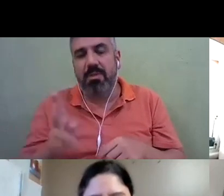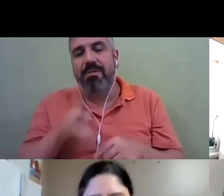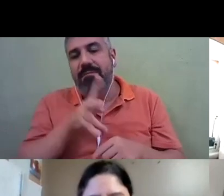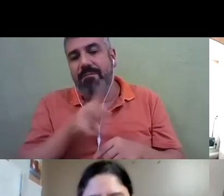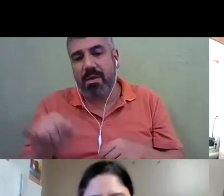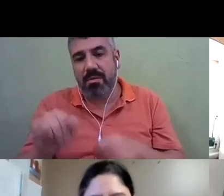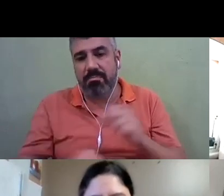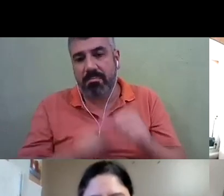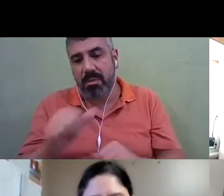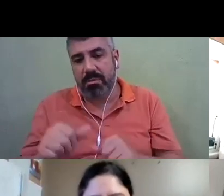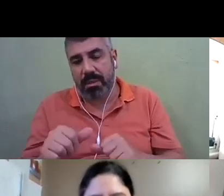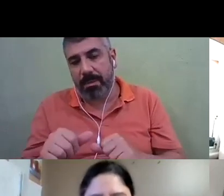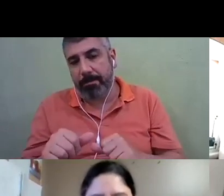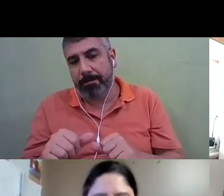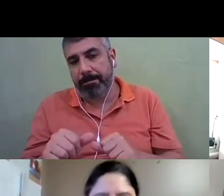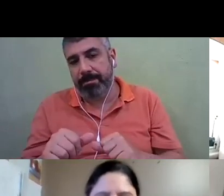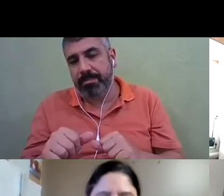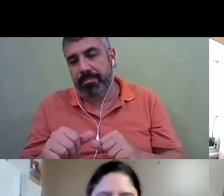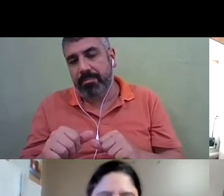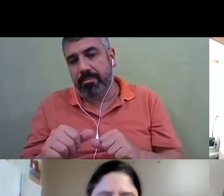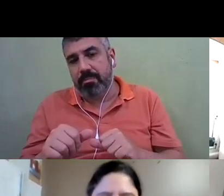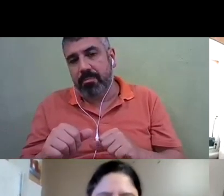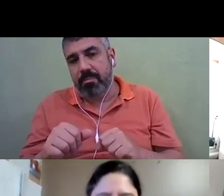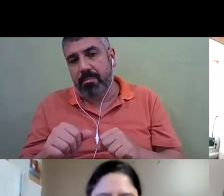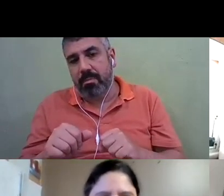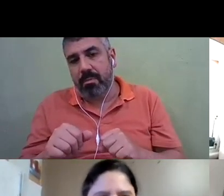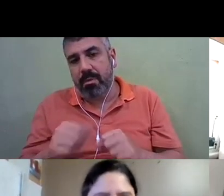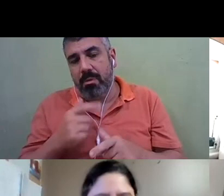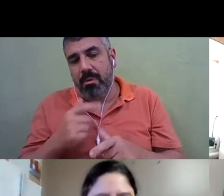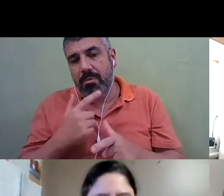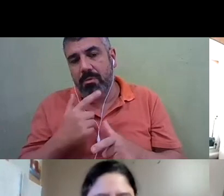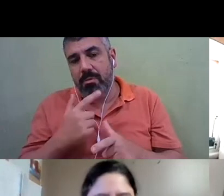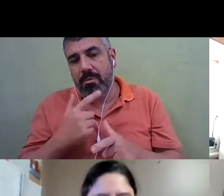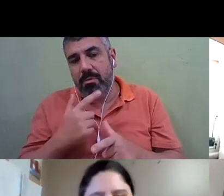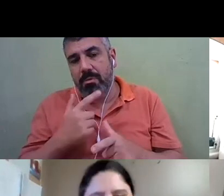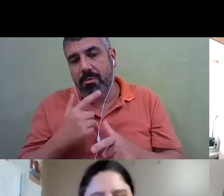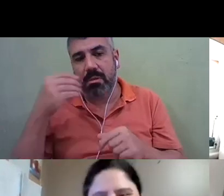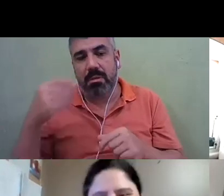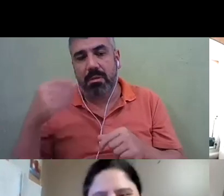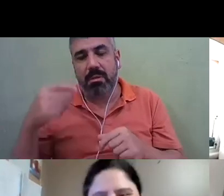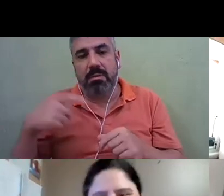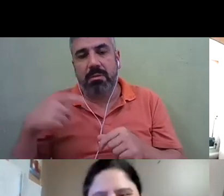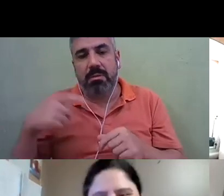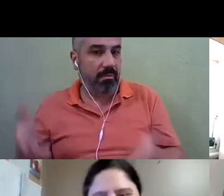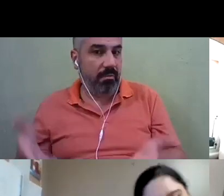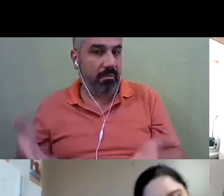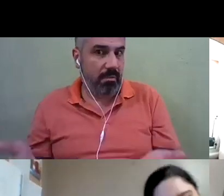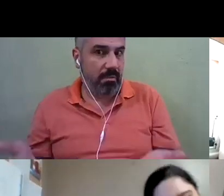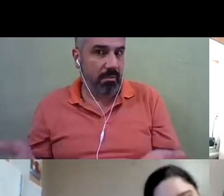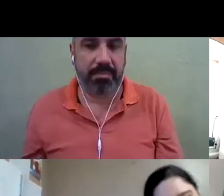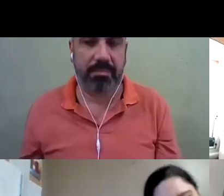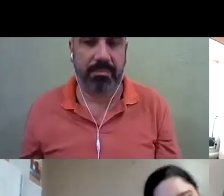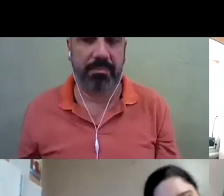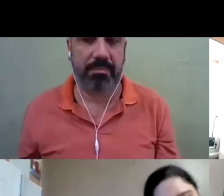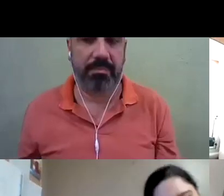But maybe while they're young adults, they'll have some amazing experiences, I think. Future of chat, I don't